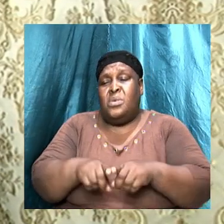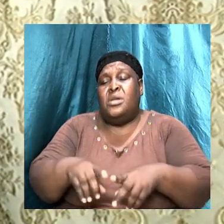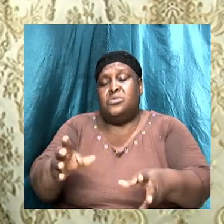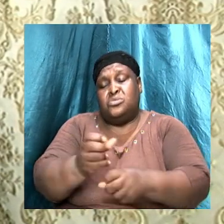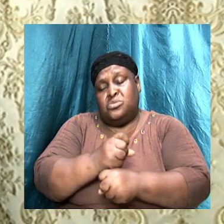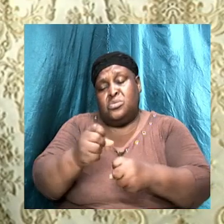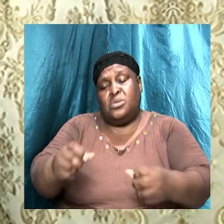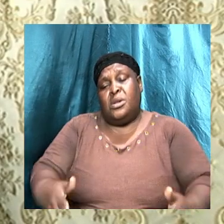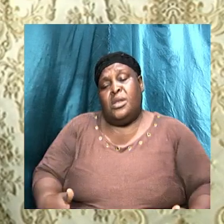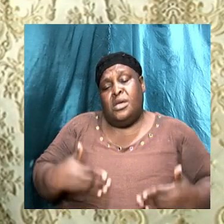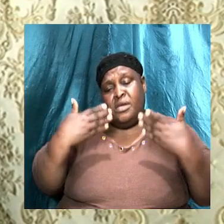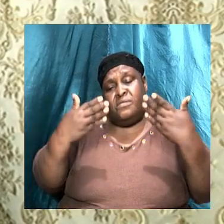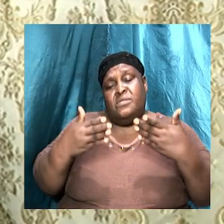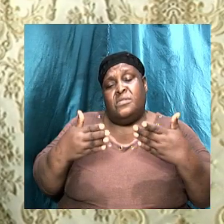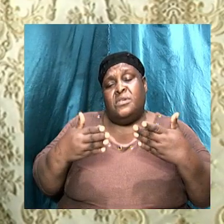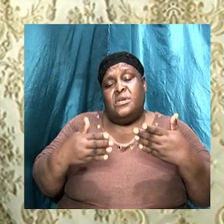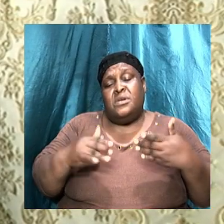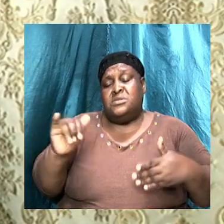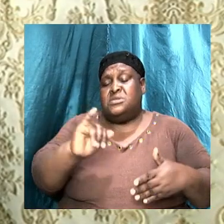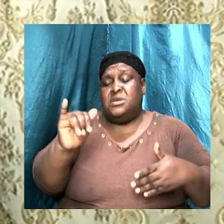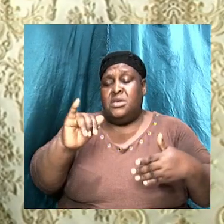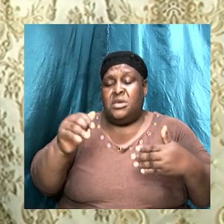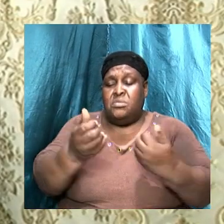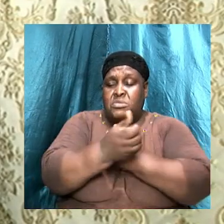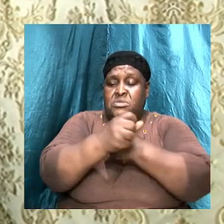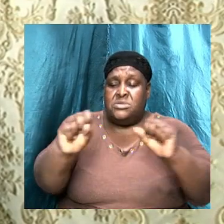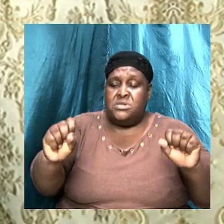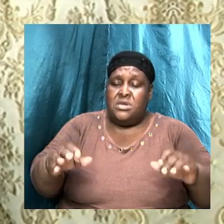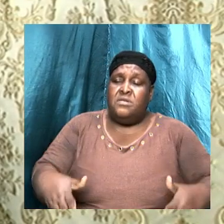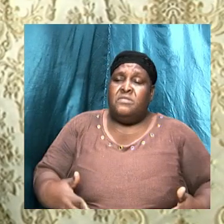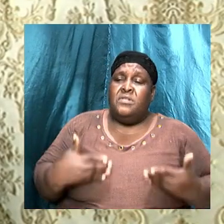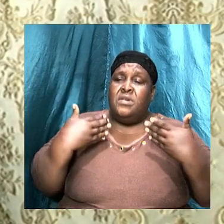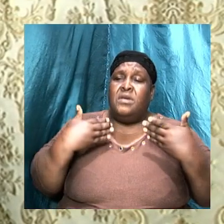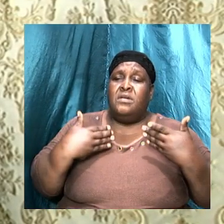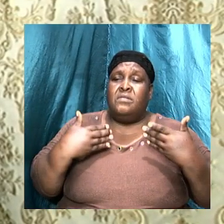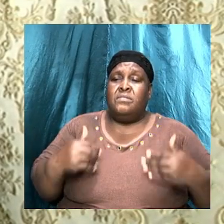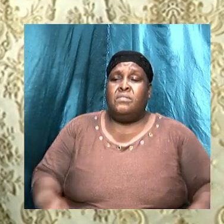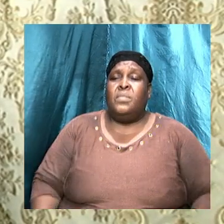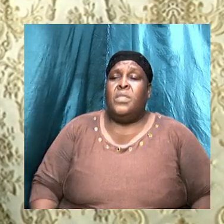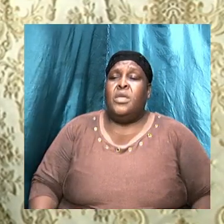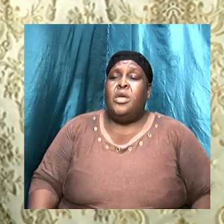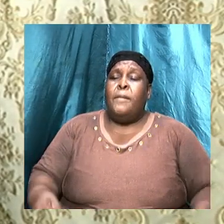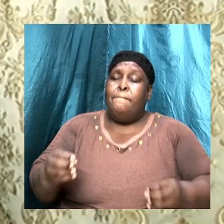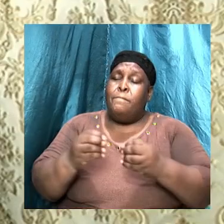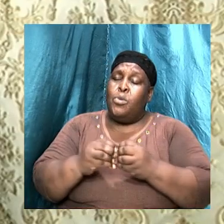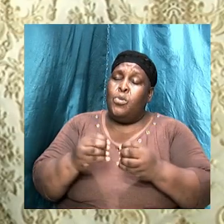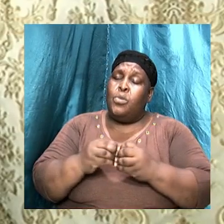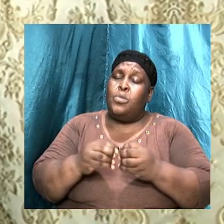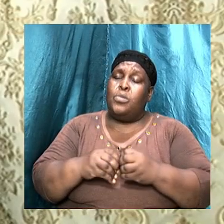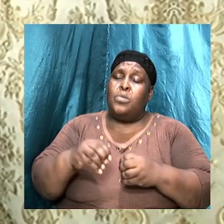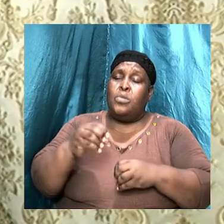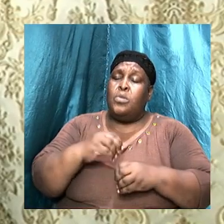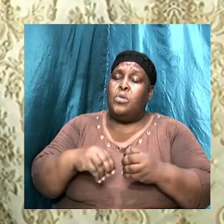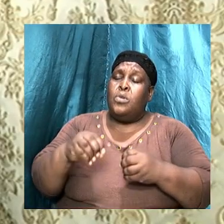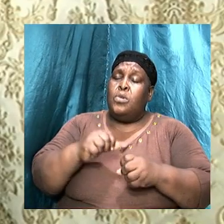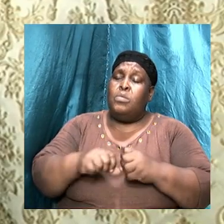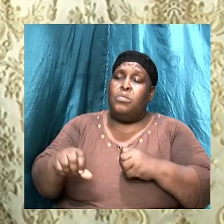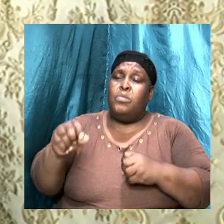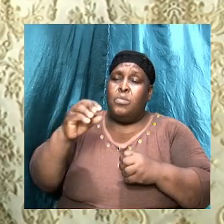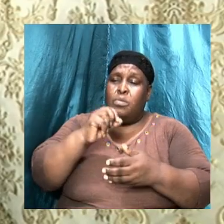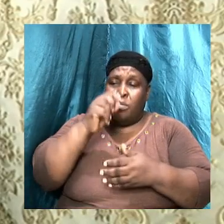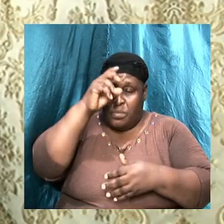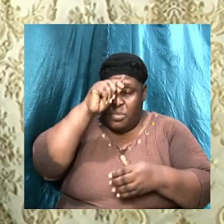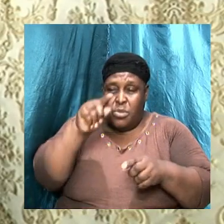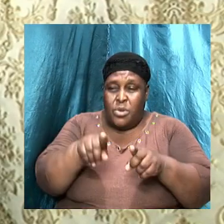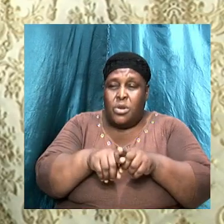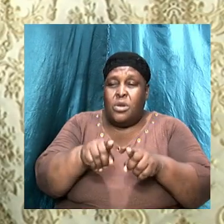life. Amen. 1 Corinthians 10, 1 and 2. Moreover, brethren, I would not that he should